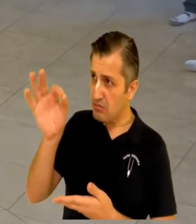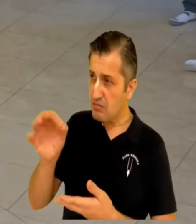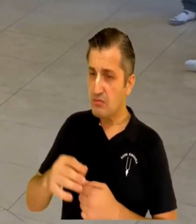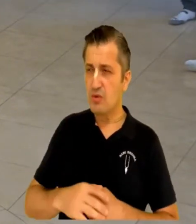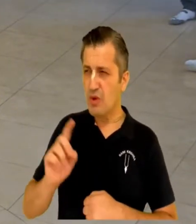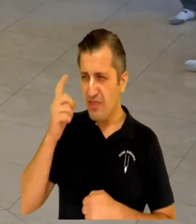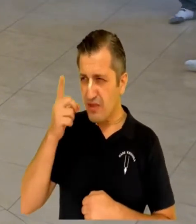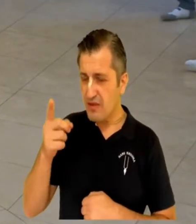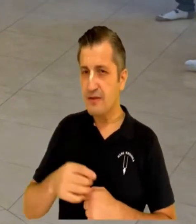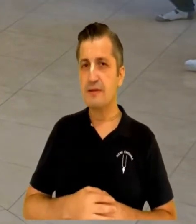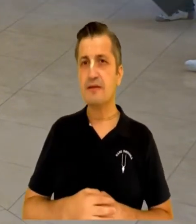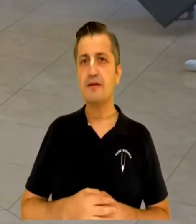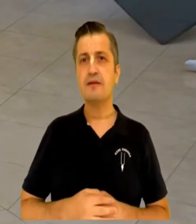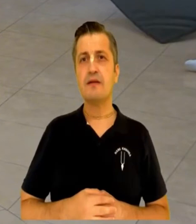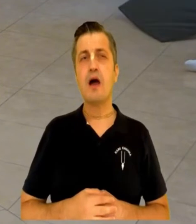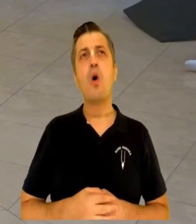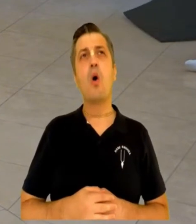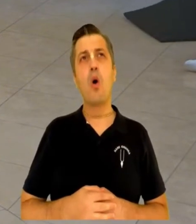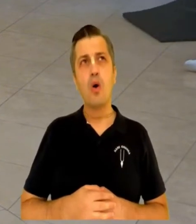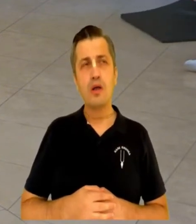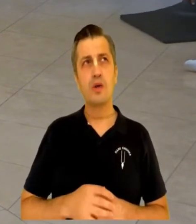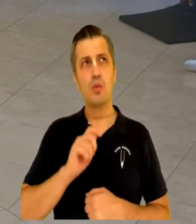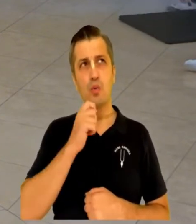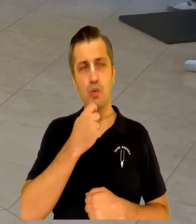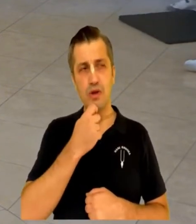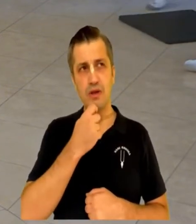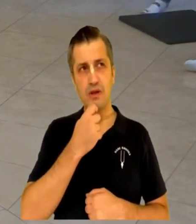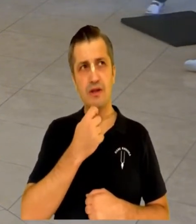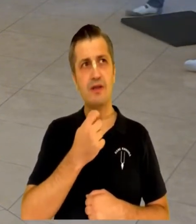We give forgiveness for the mistakes which we have committed.